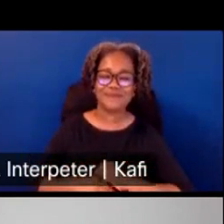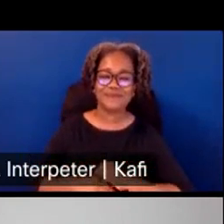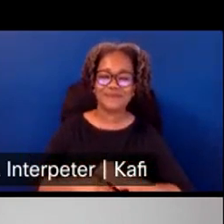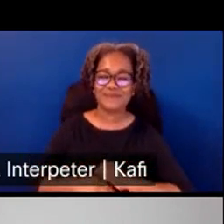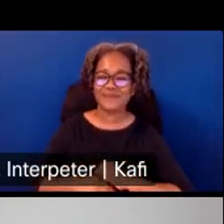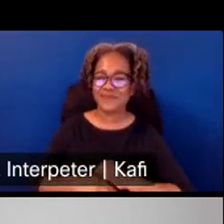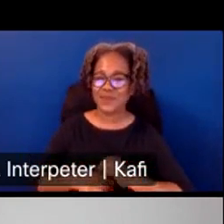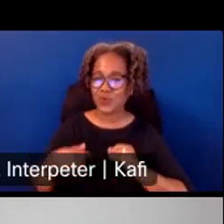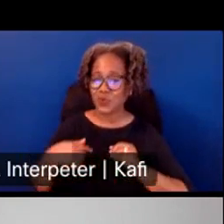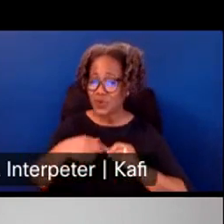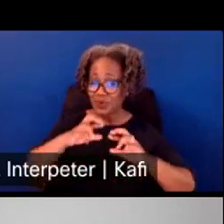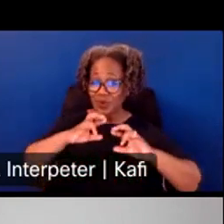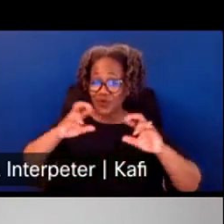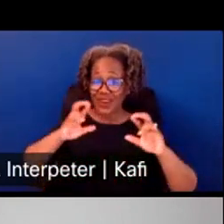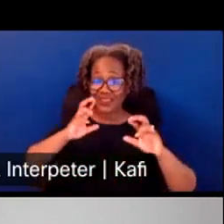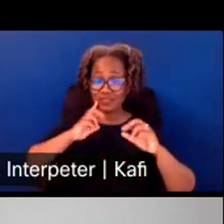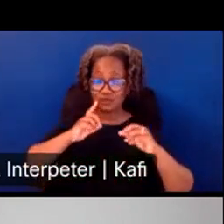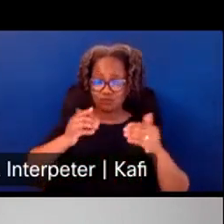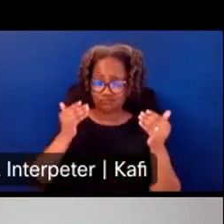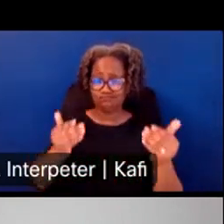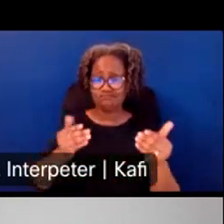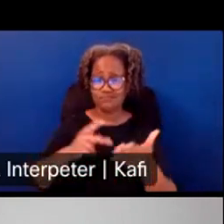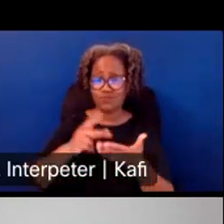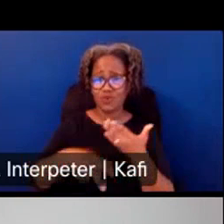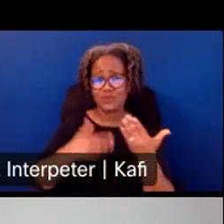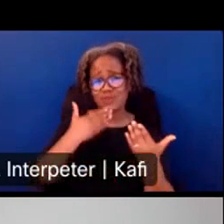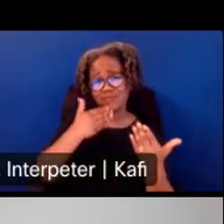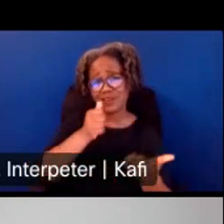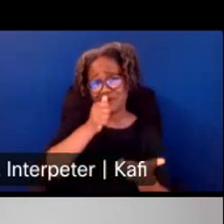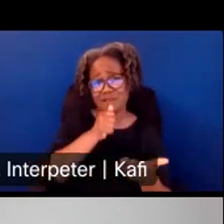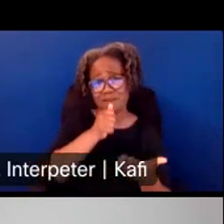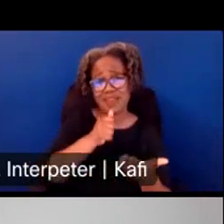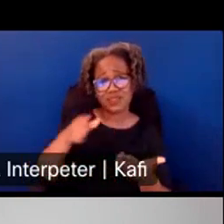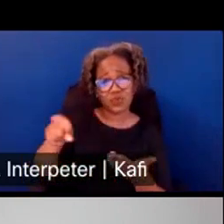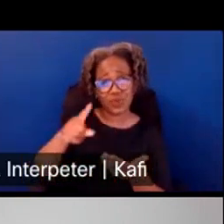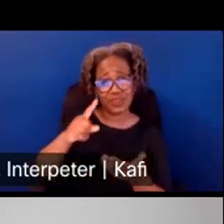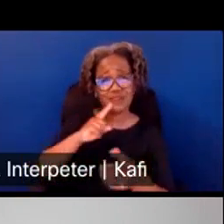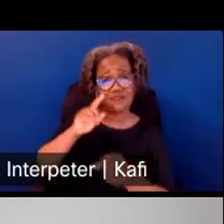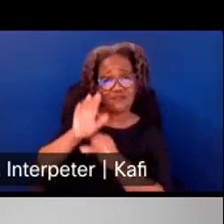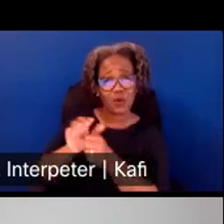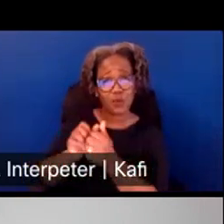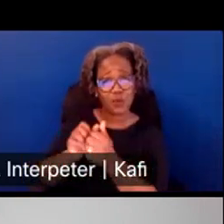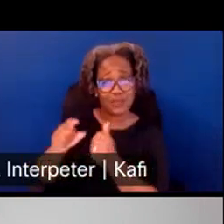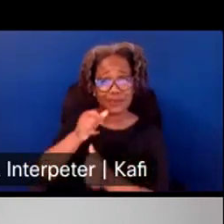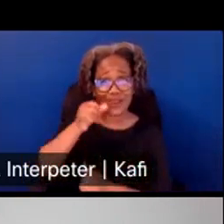they confirmed yesterday and this morning and right before we started. So I don't know what's going on. It's